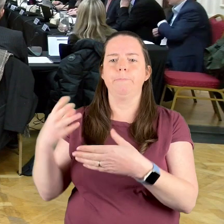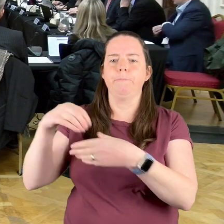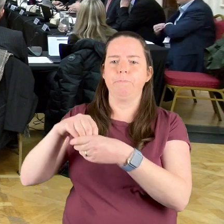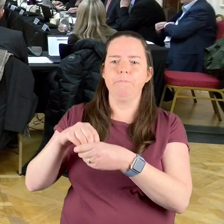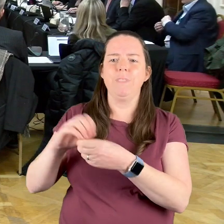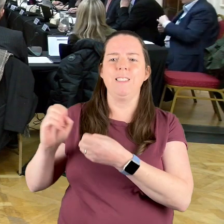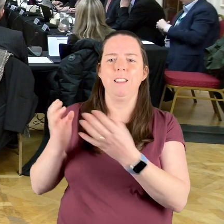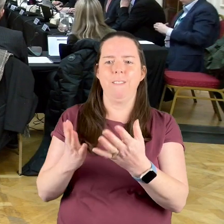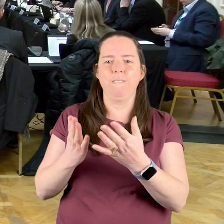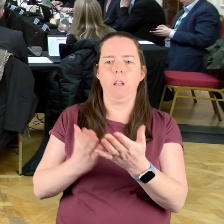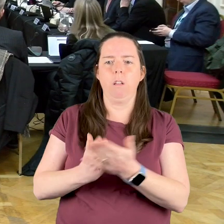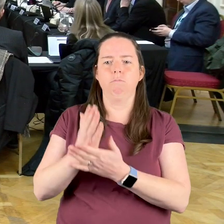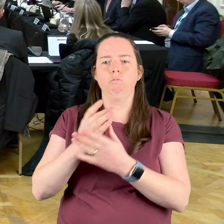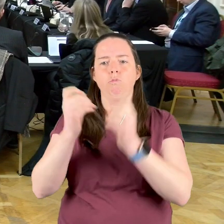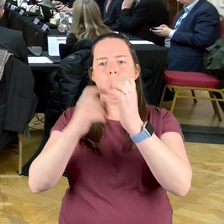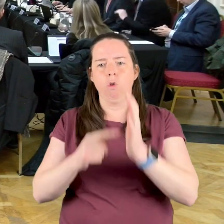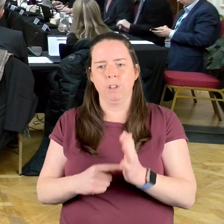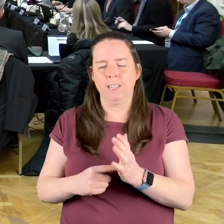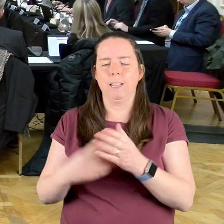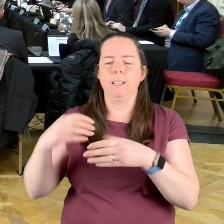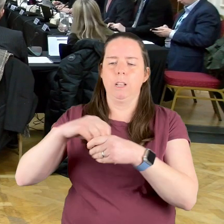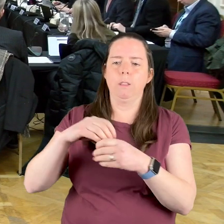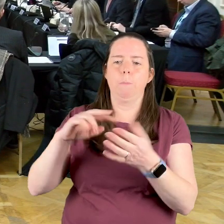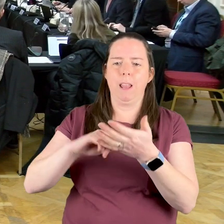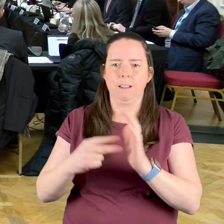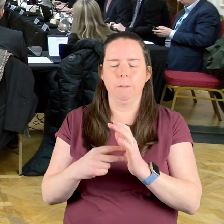the priorities set out in that plan.